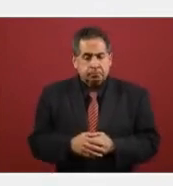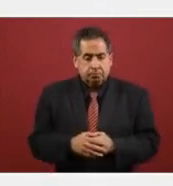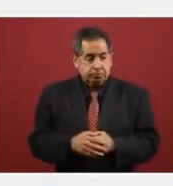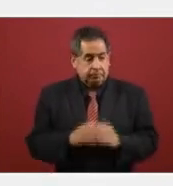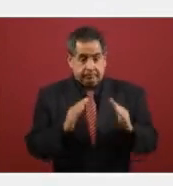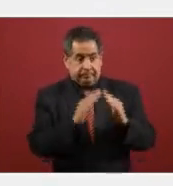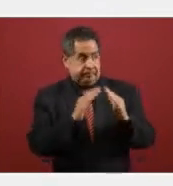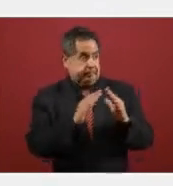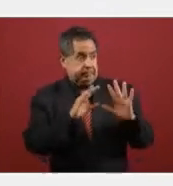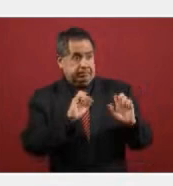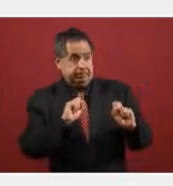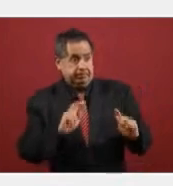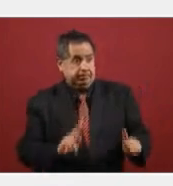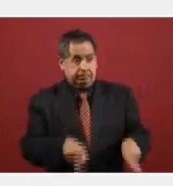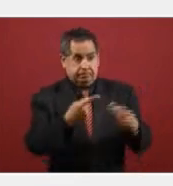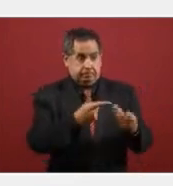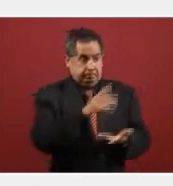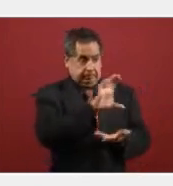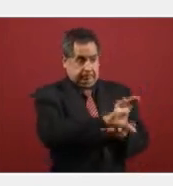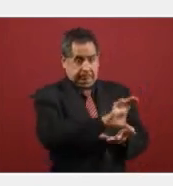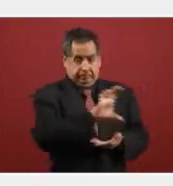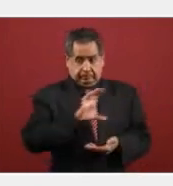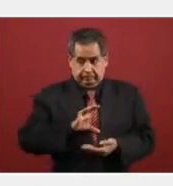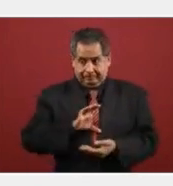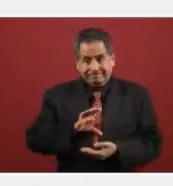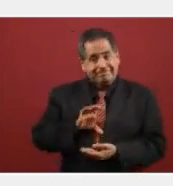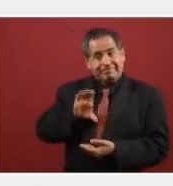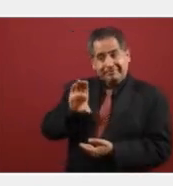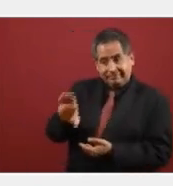what we obtain from that sale will be for